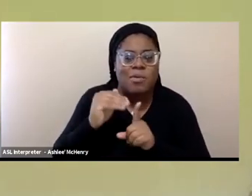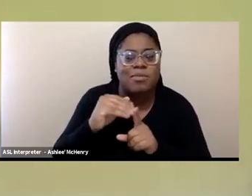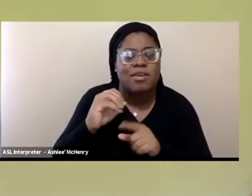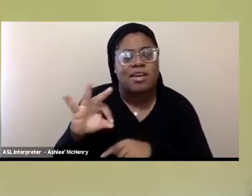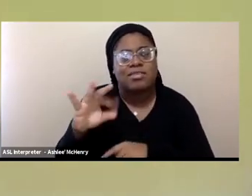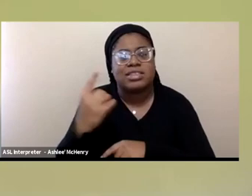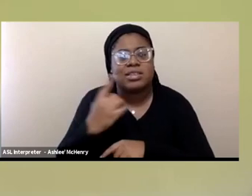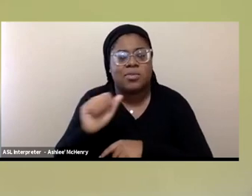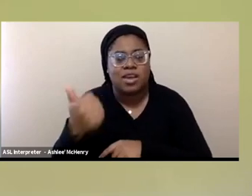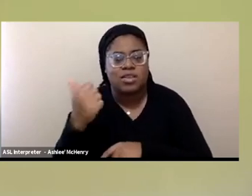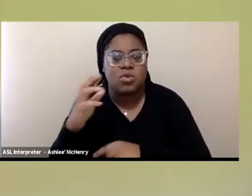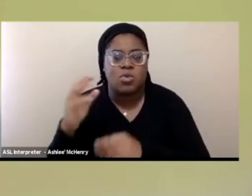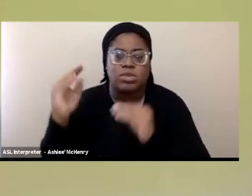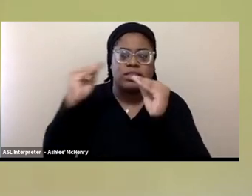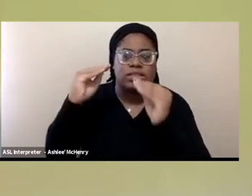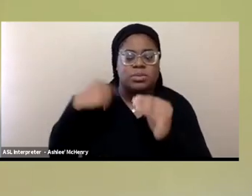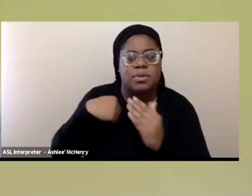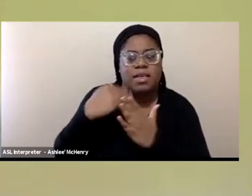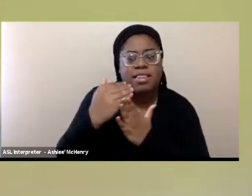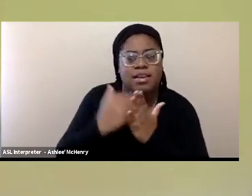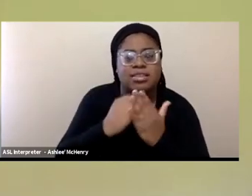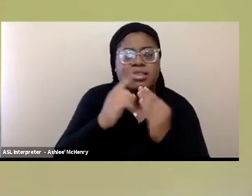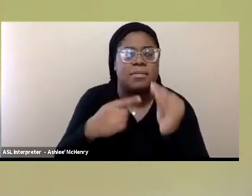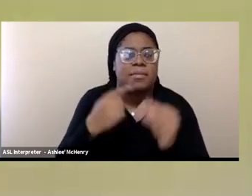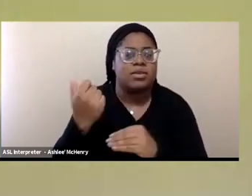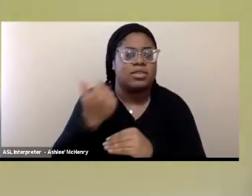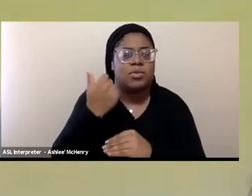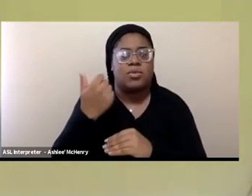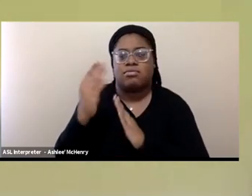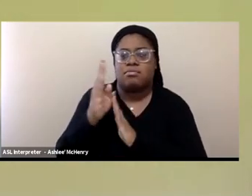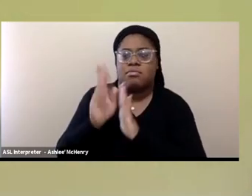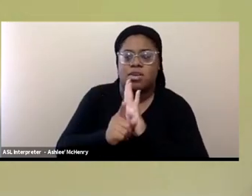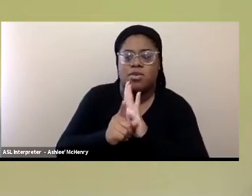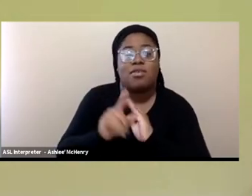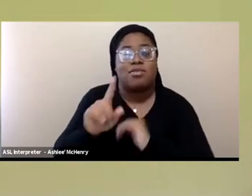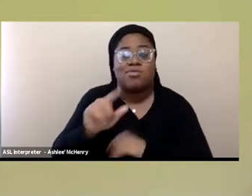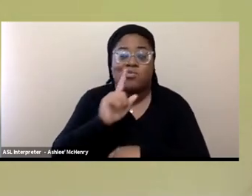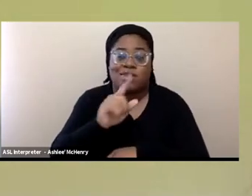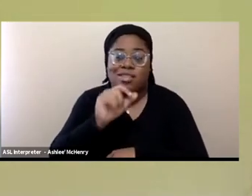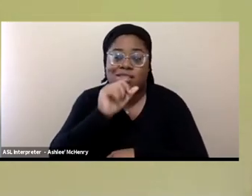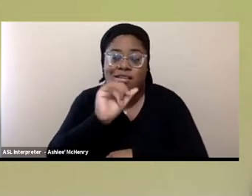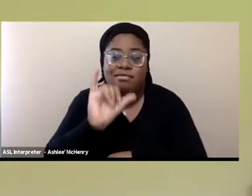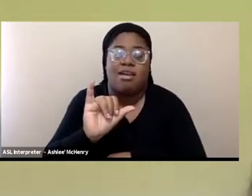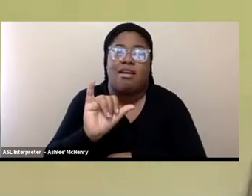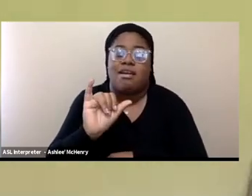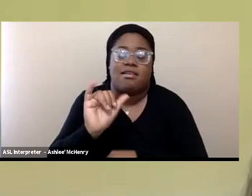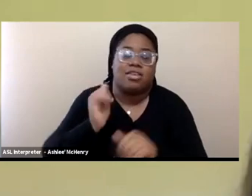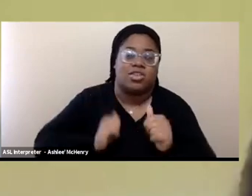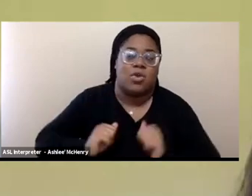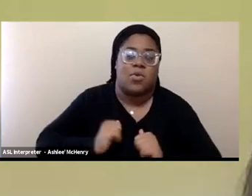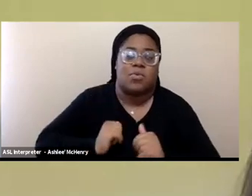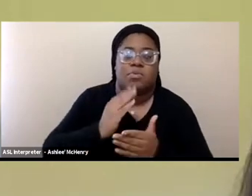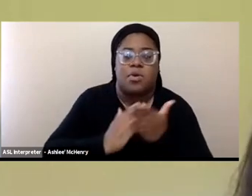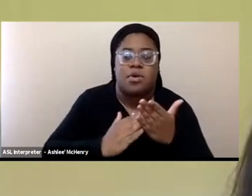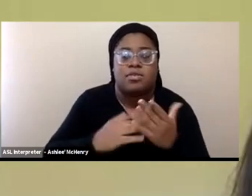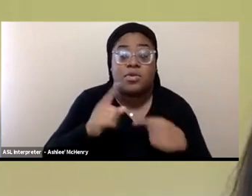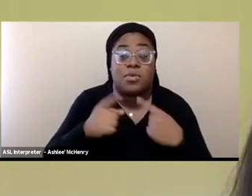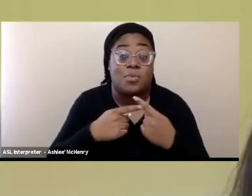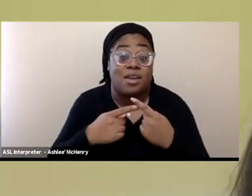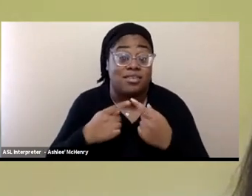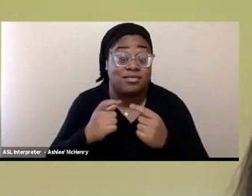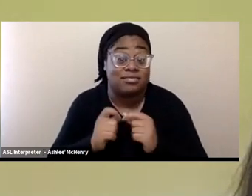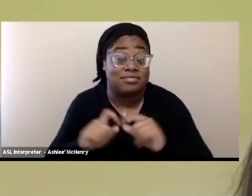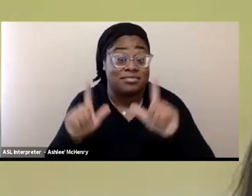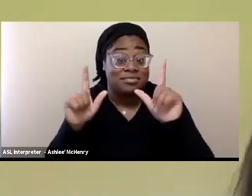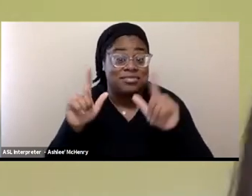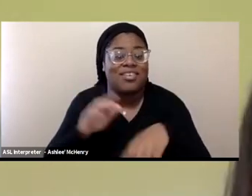else, or that's going to teach me a lesson about somebody else and their background. And I love that so much about the show. And when it does come to the littles